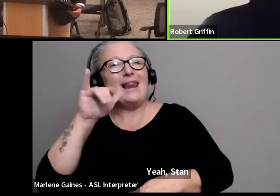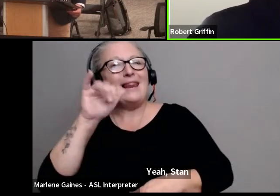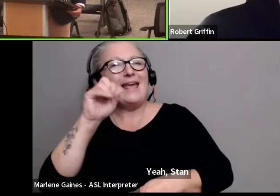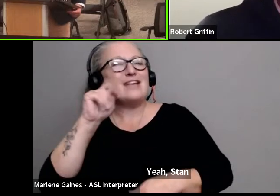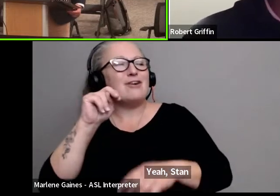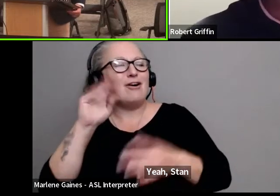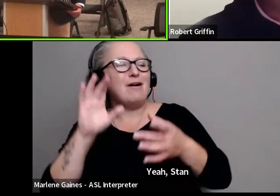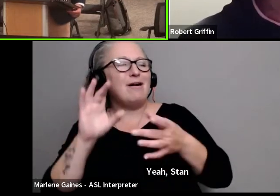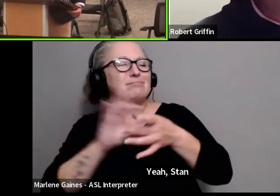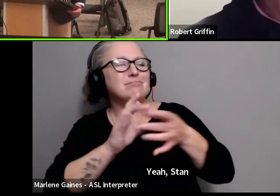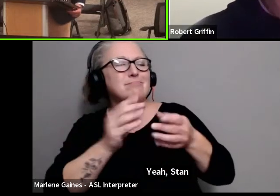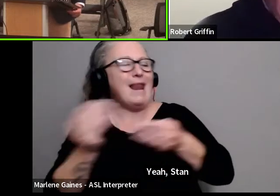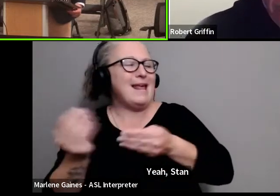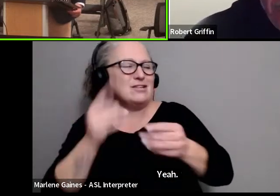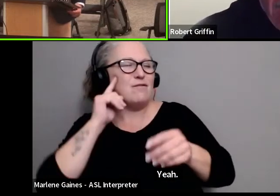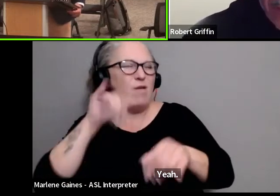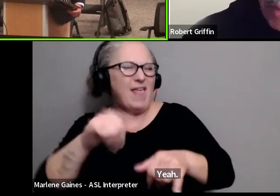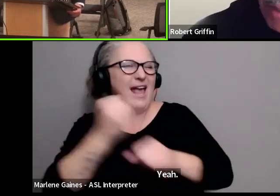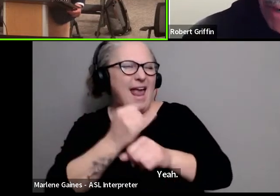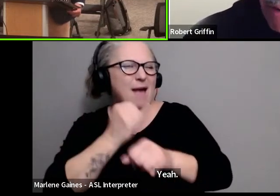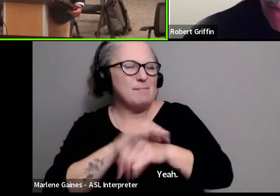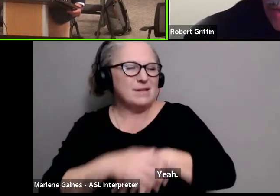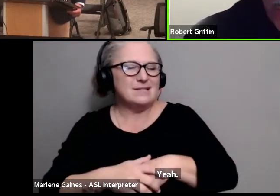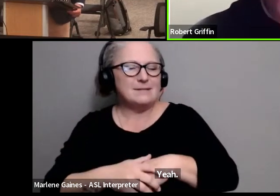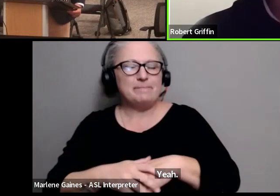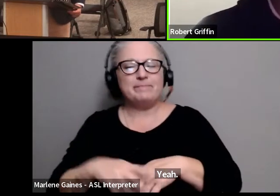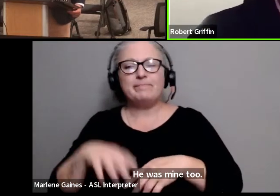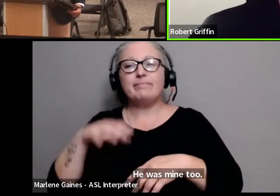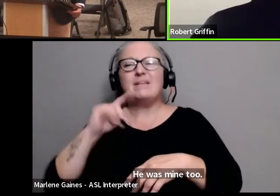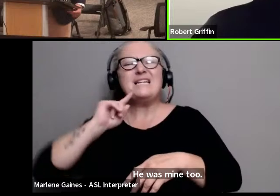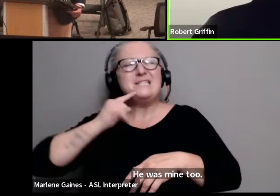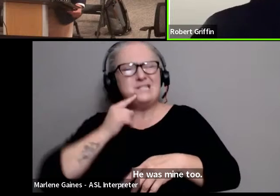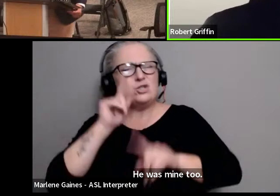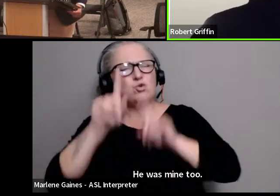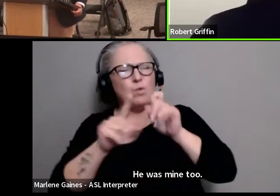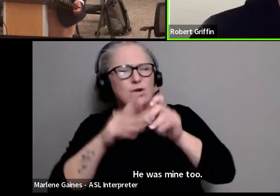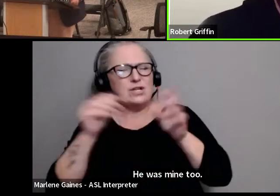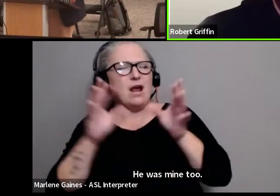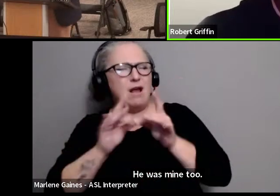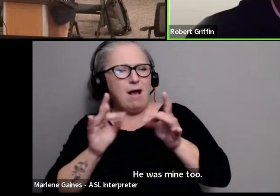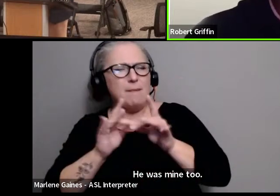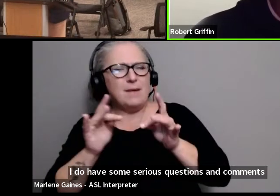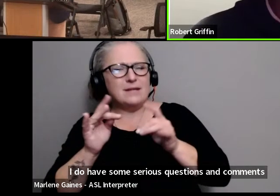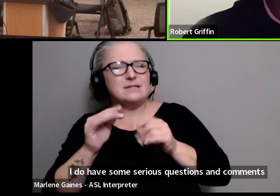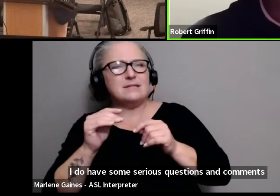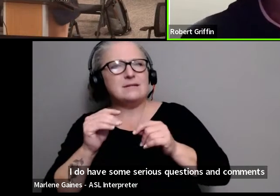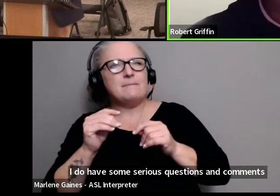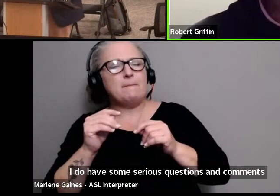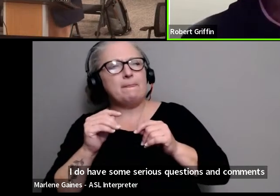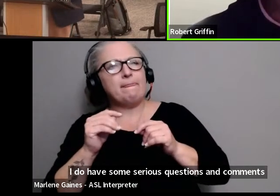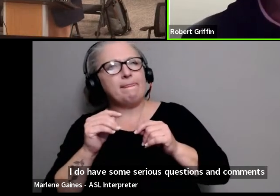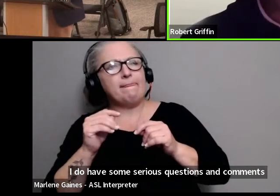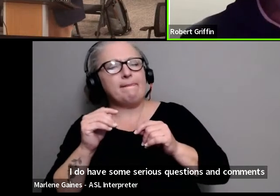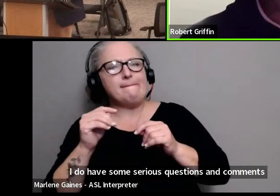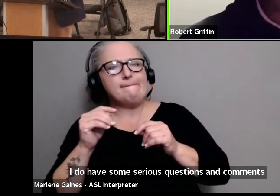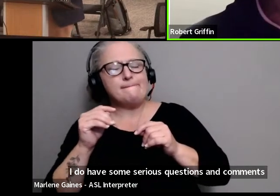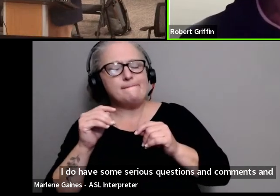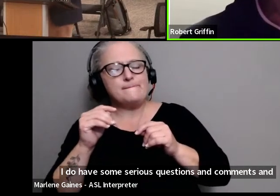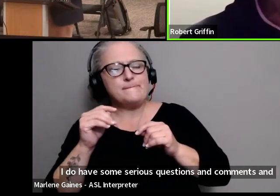So He was mine too. I do have some serious questions and comments, and the